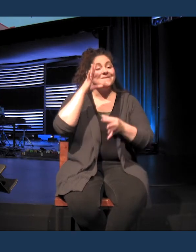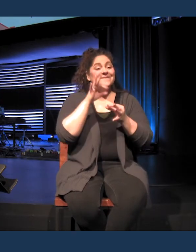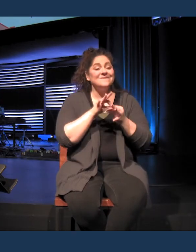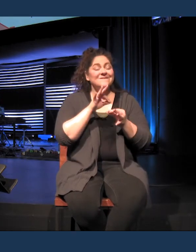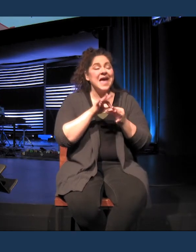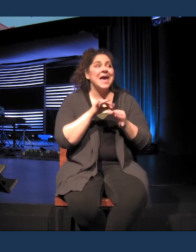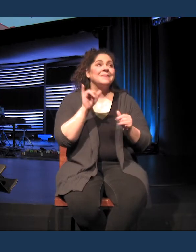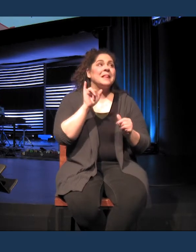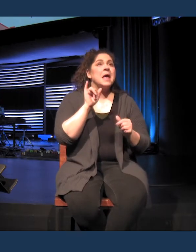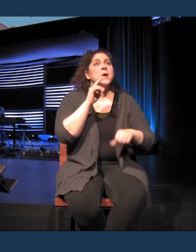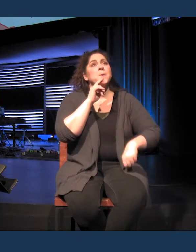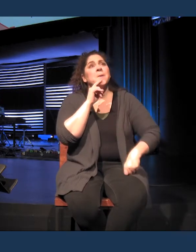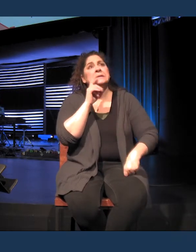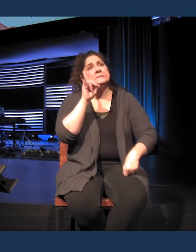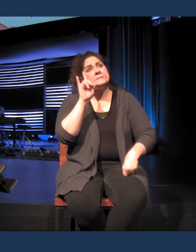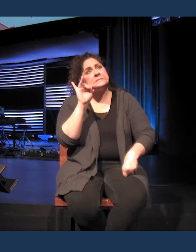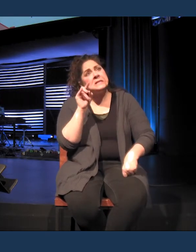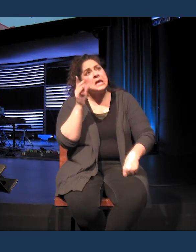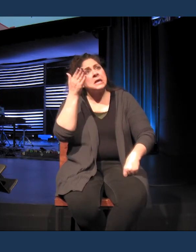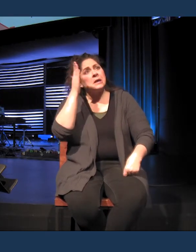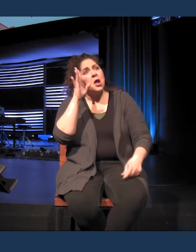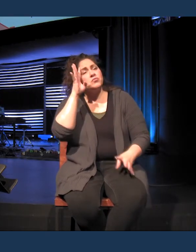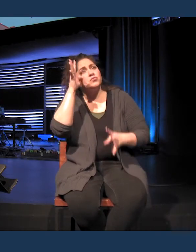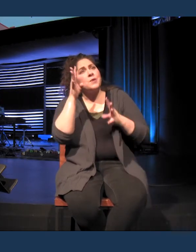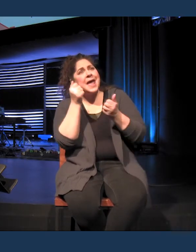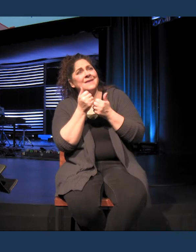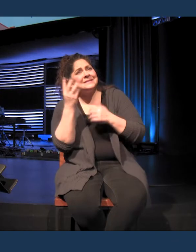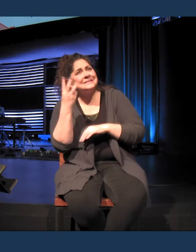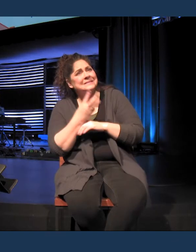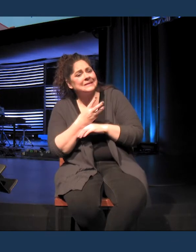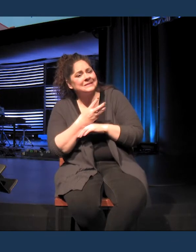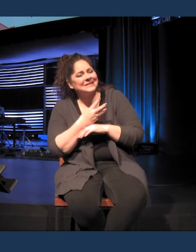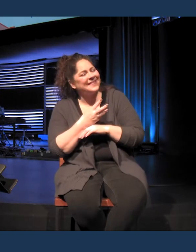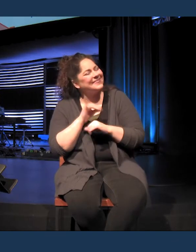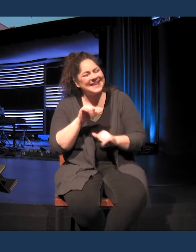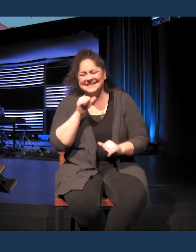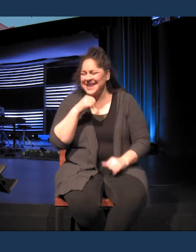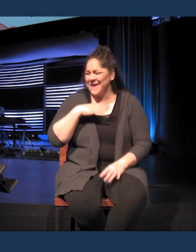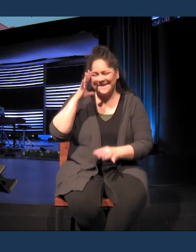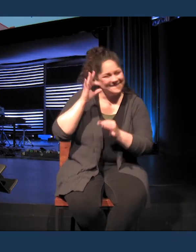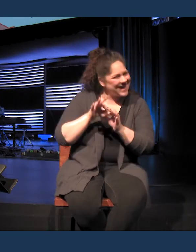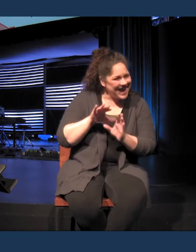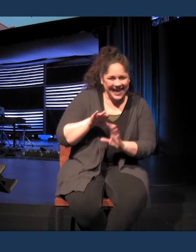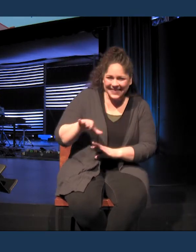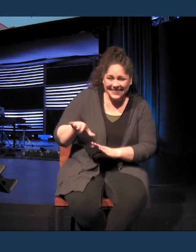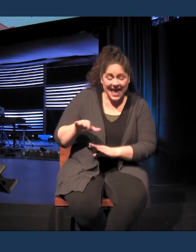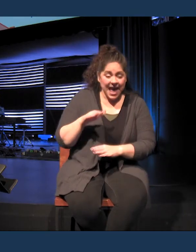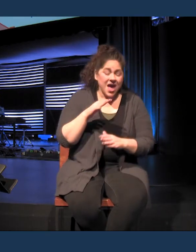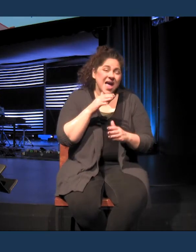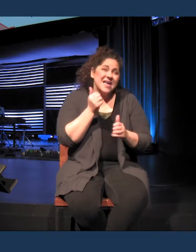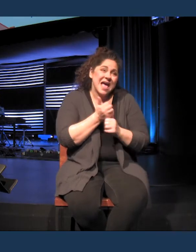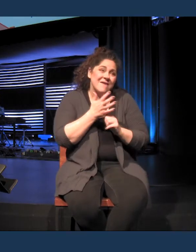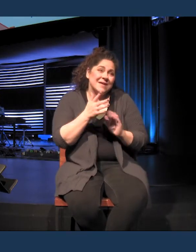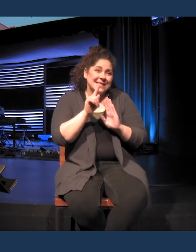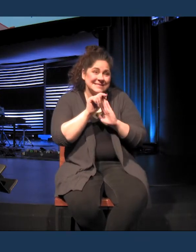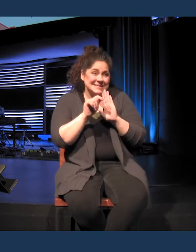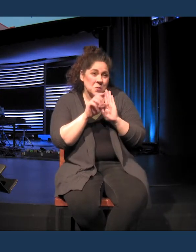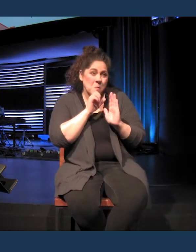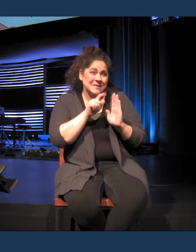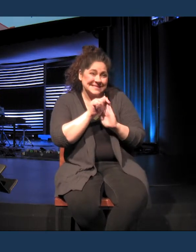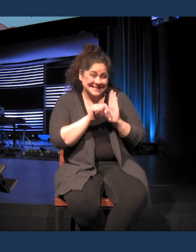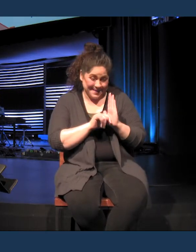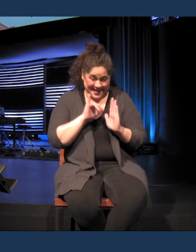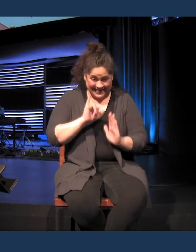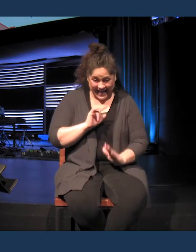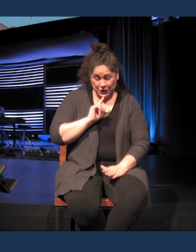God create everything in 6 days? The foundation of our faith is not, is everything in the Old Testament, the way it's written, is that